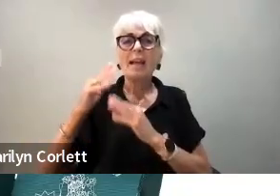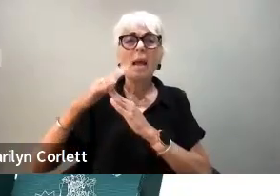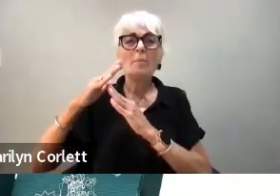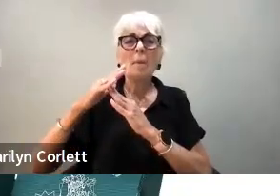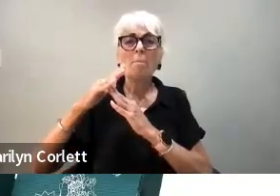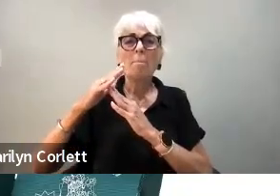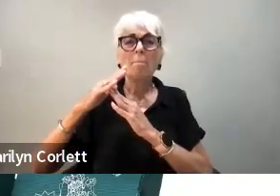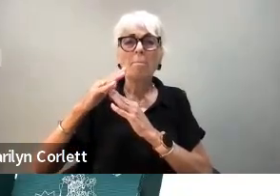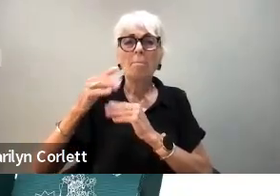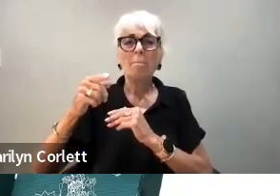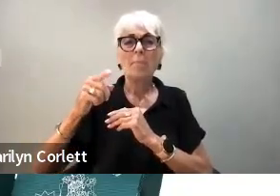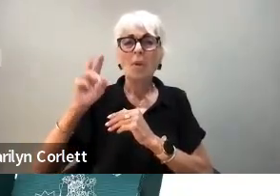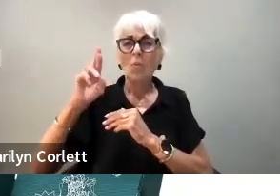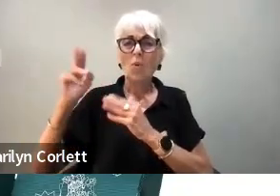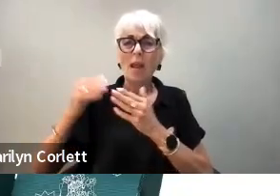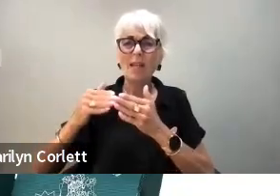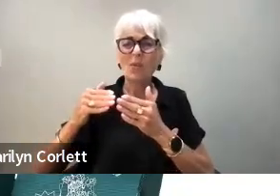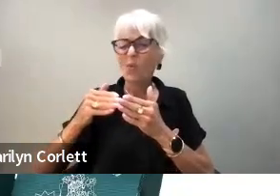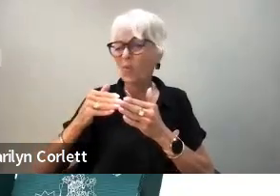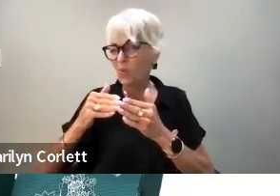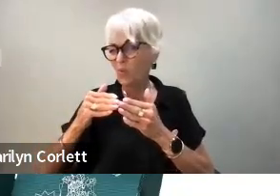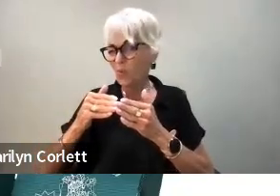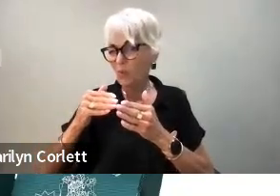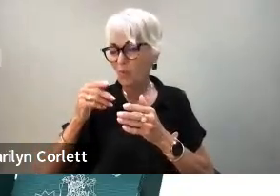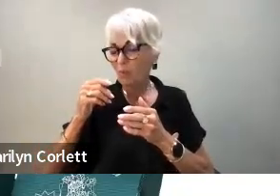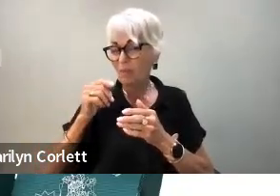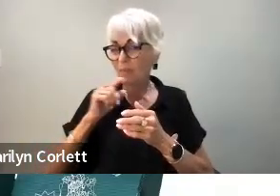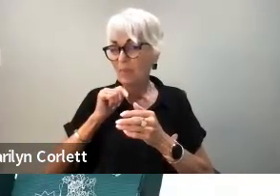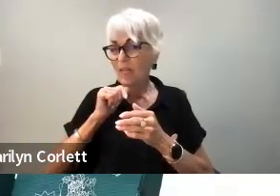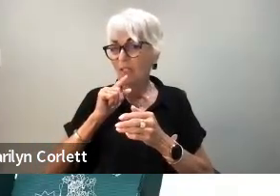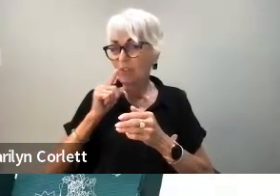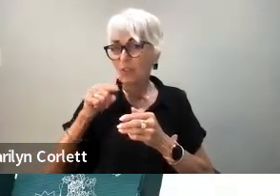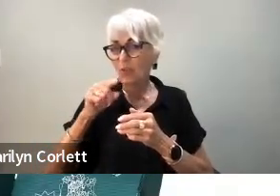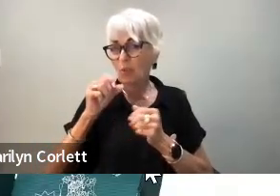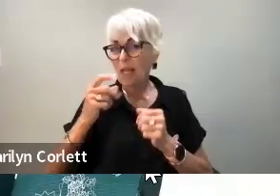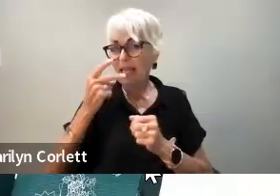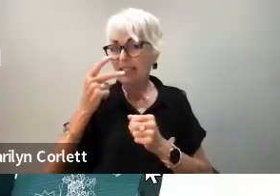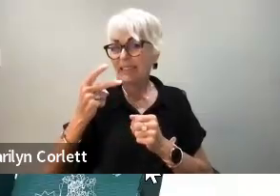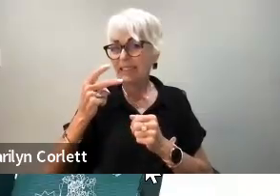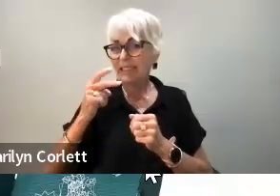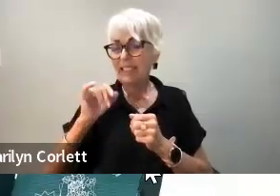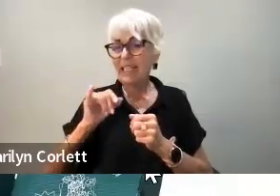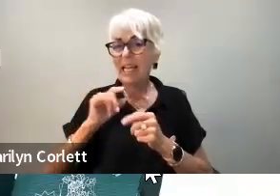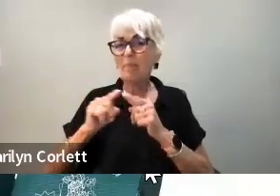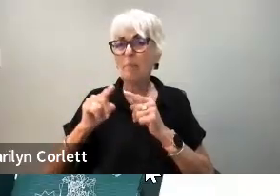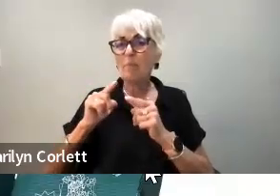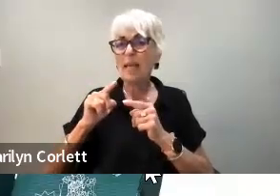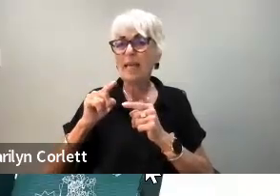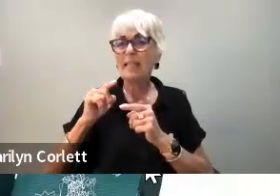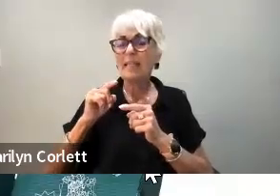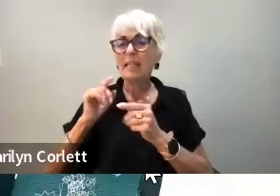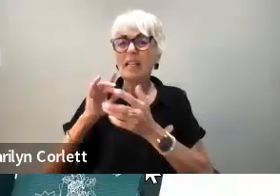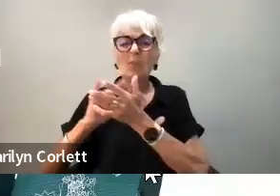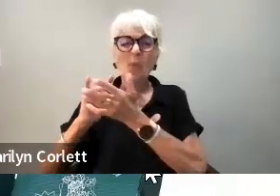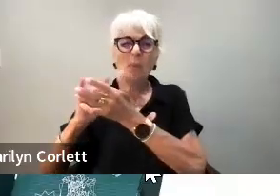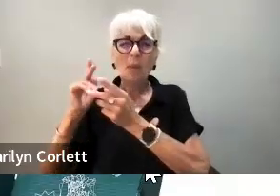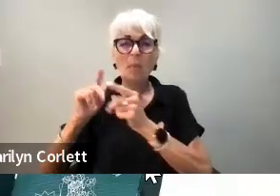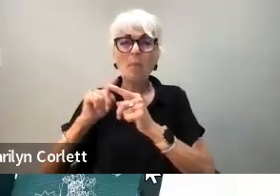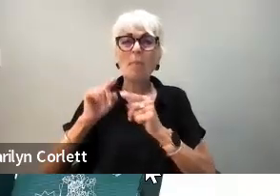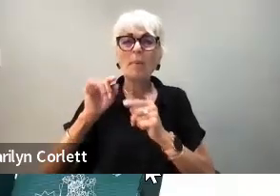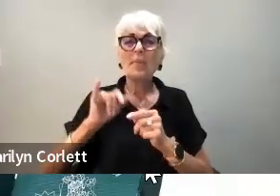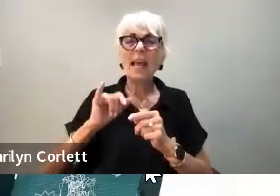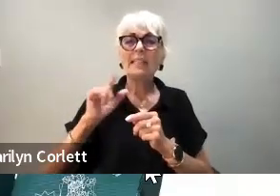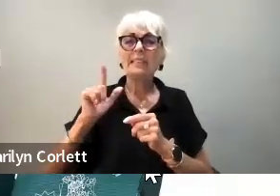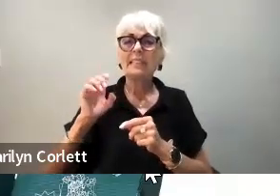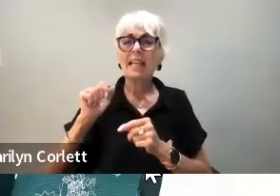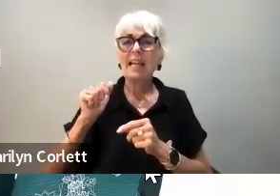top right corner, I'm not sure if everyone can see it because we have the pinned people, but that's a leaf and lawn shoot. So